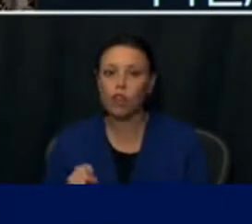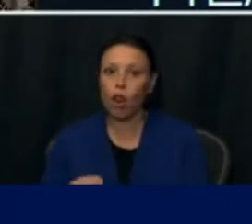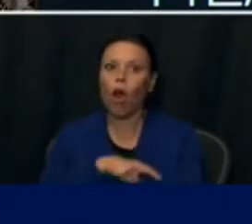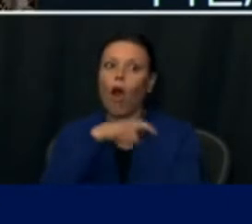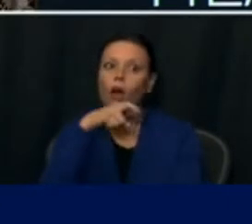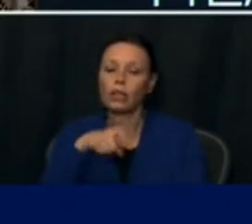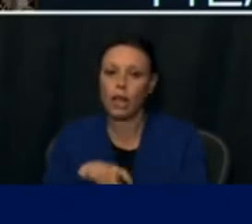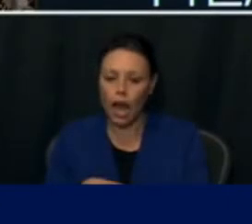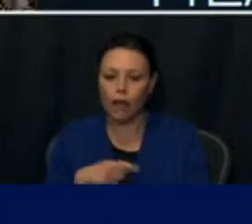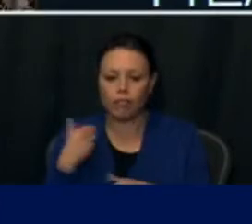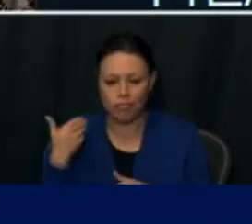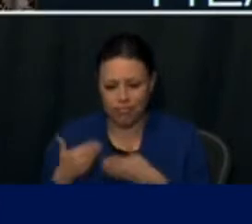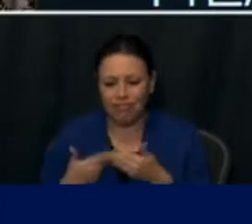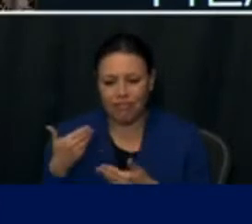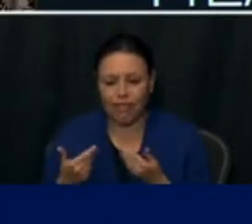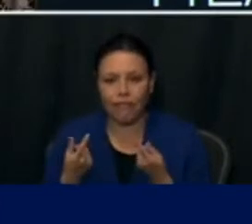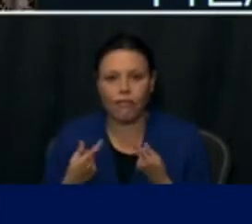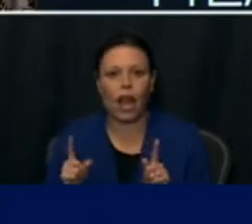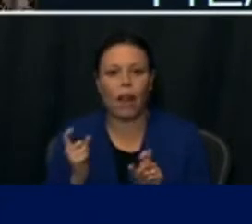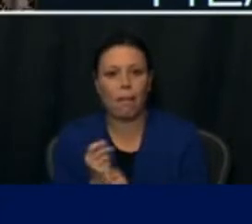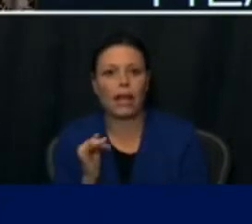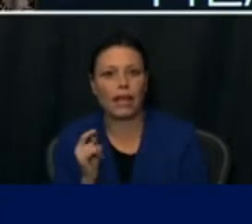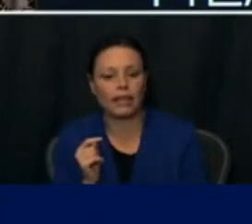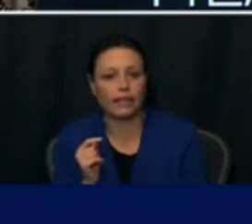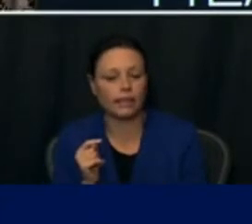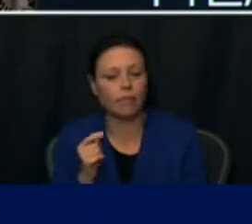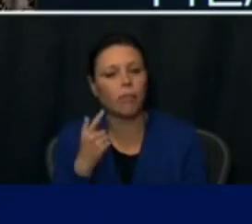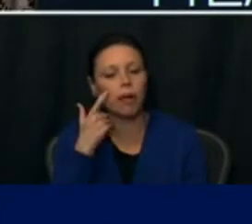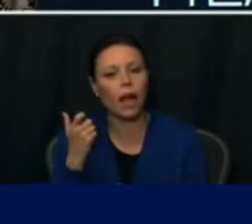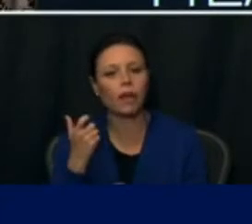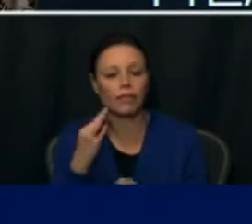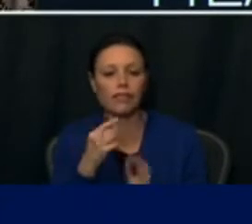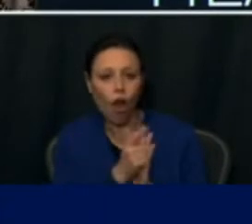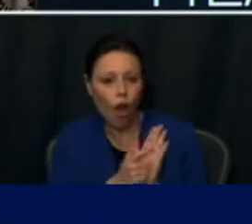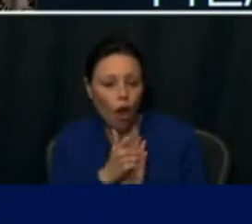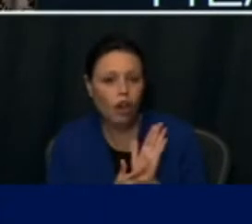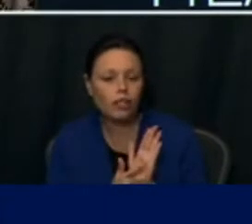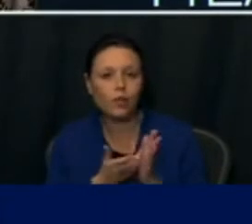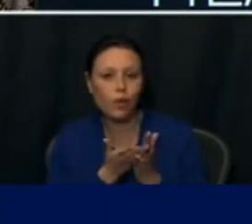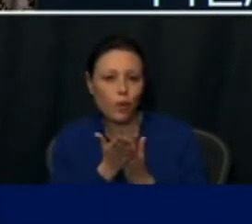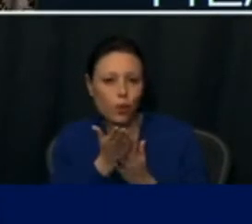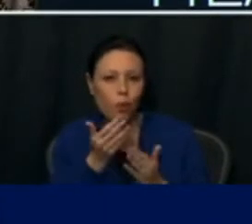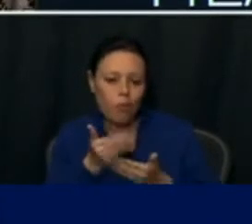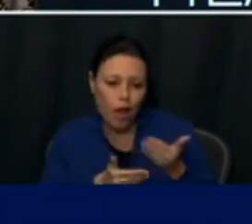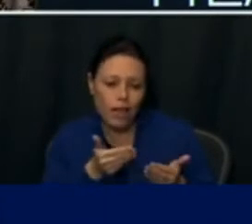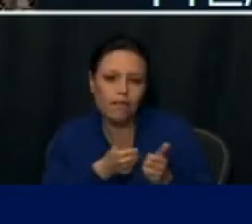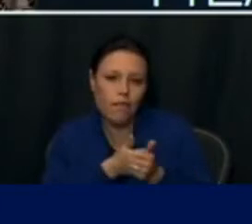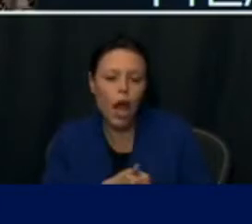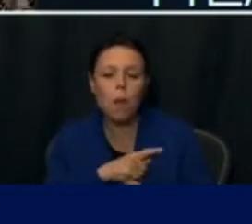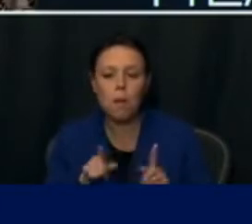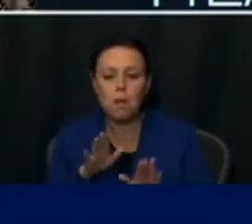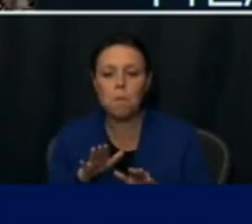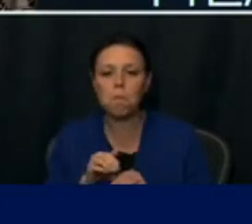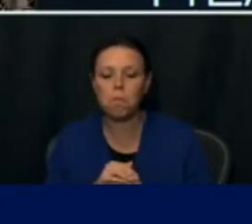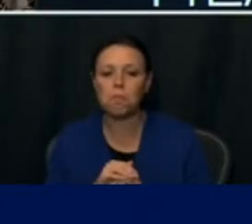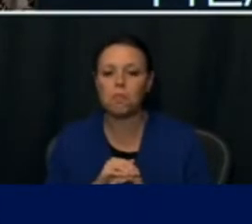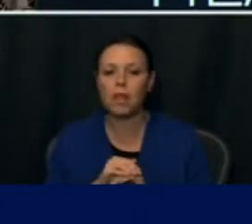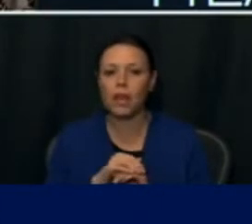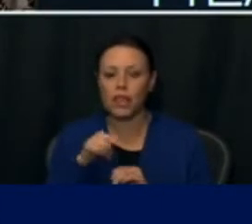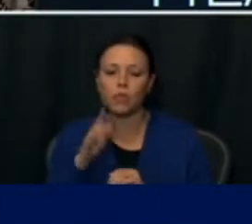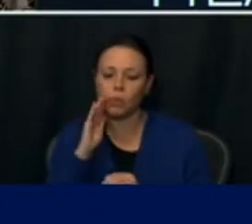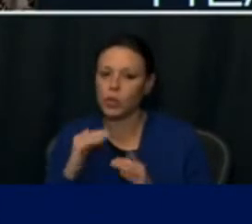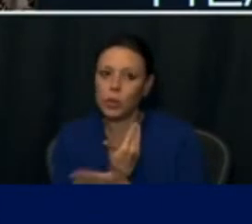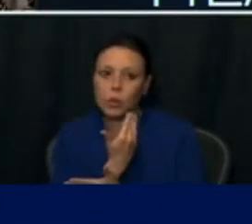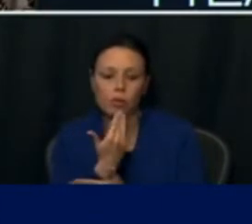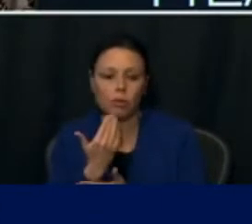before we we were able to do this because statute early we had to go through a process but they'll there'll never be anything